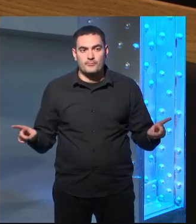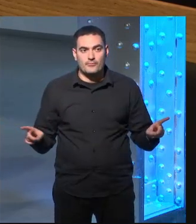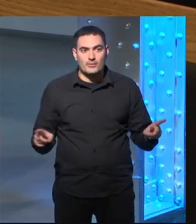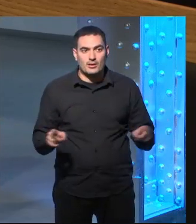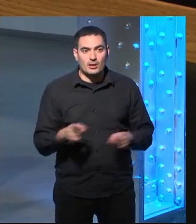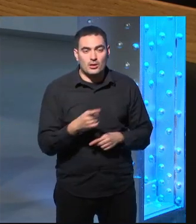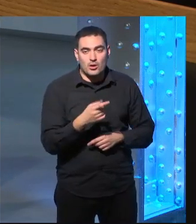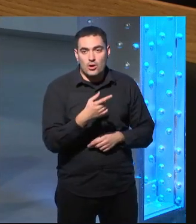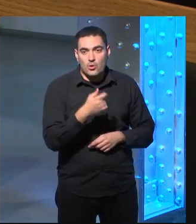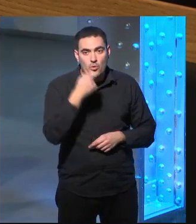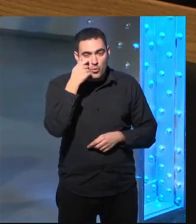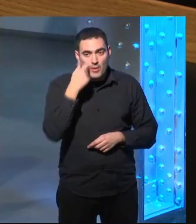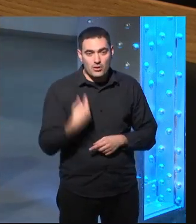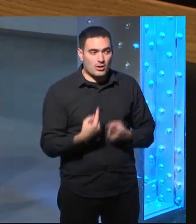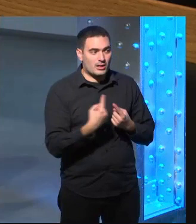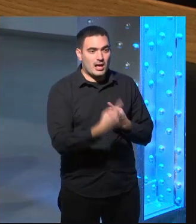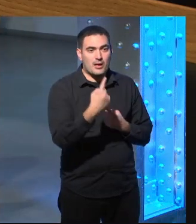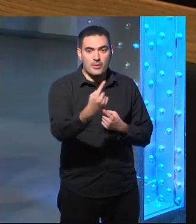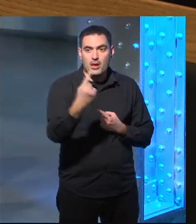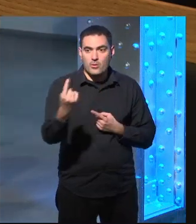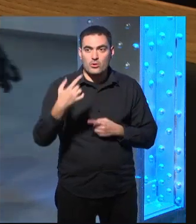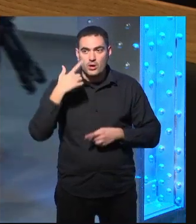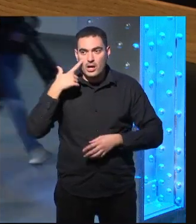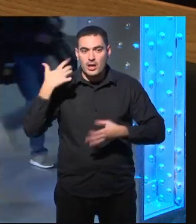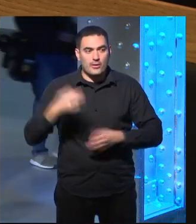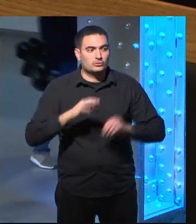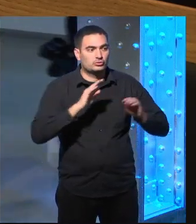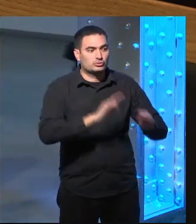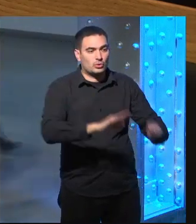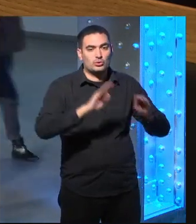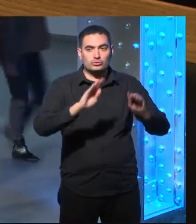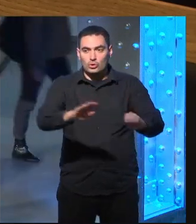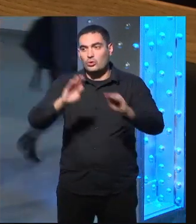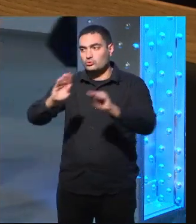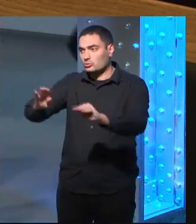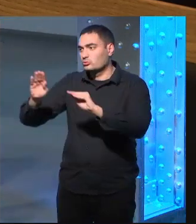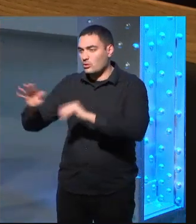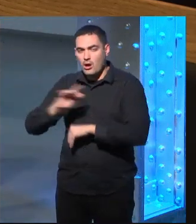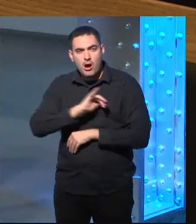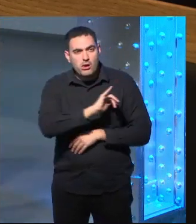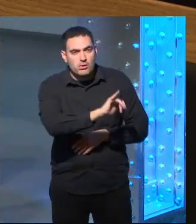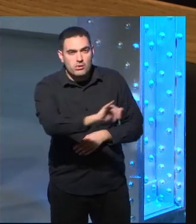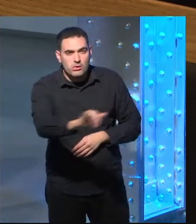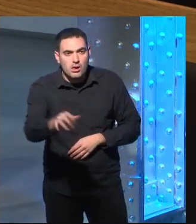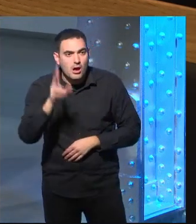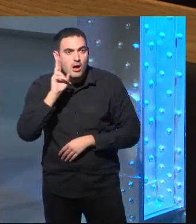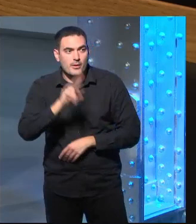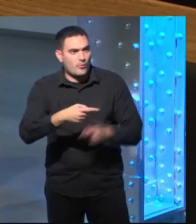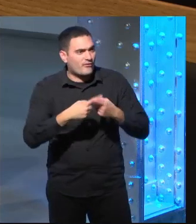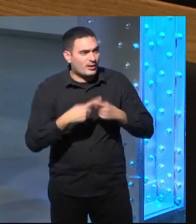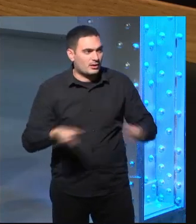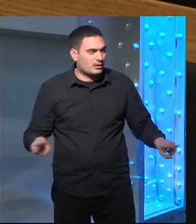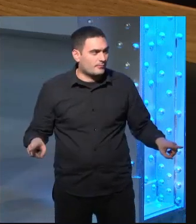reality changes, that each of us has their own idea of the world,